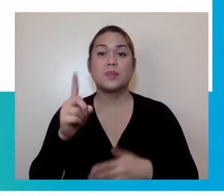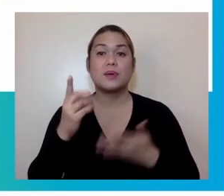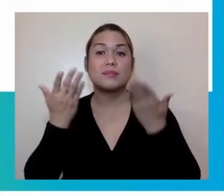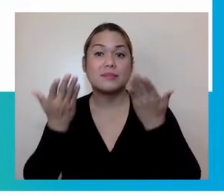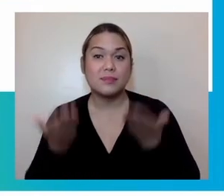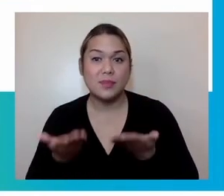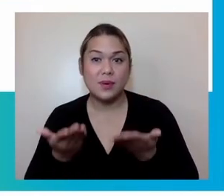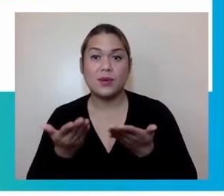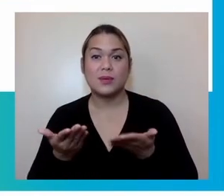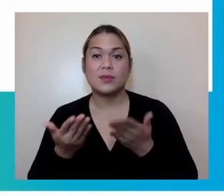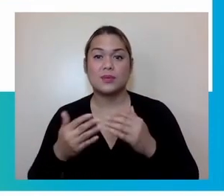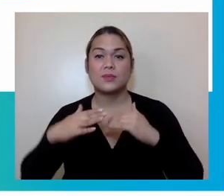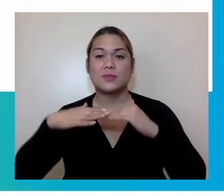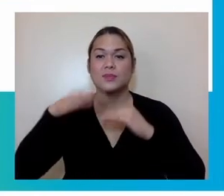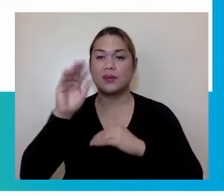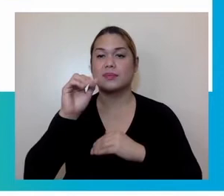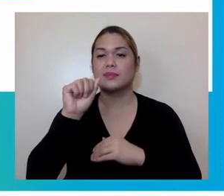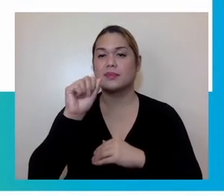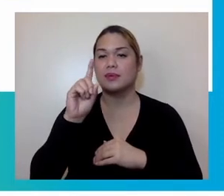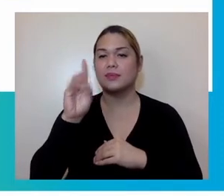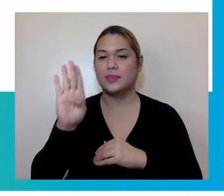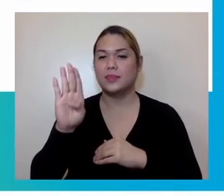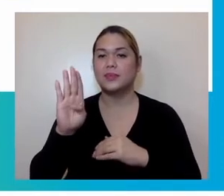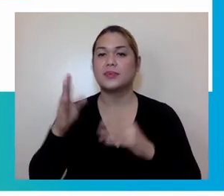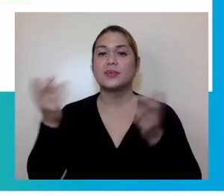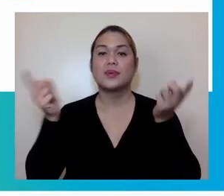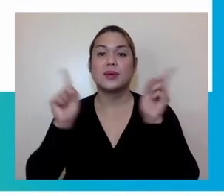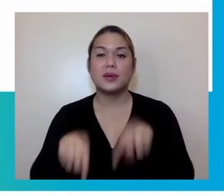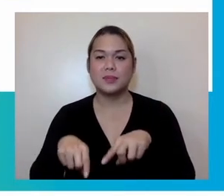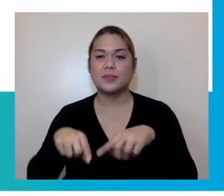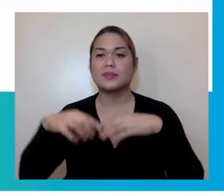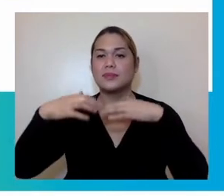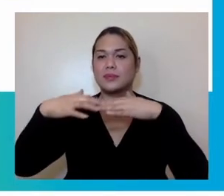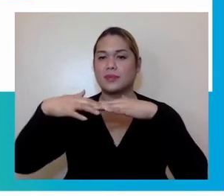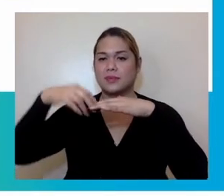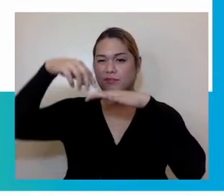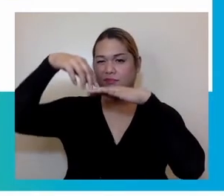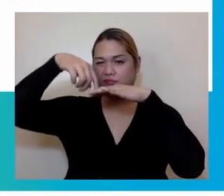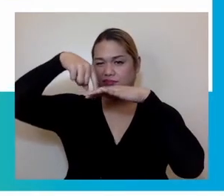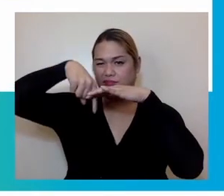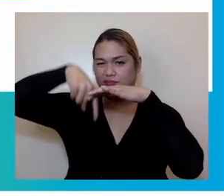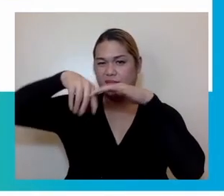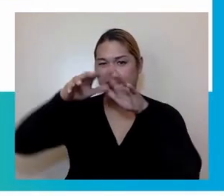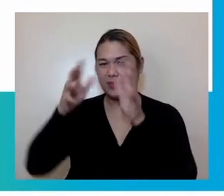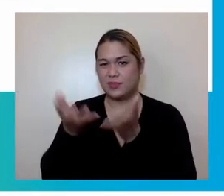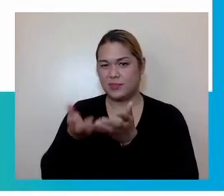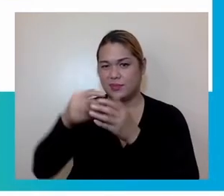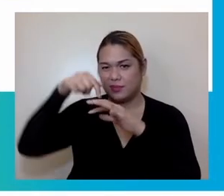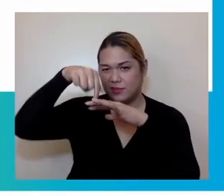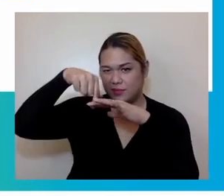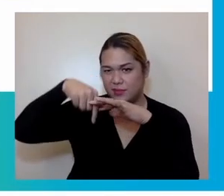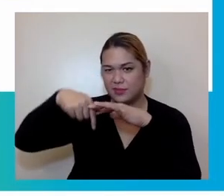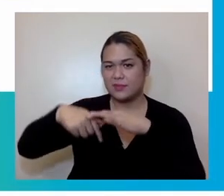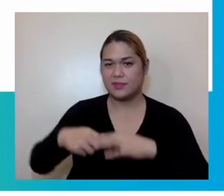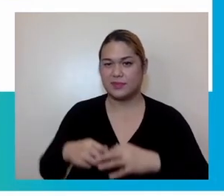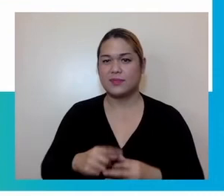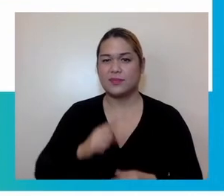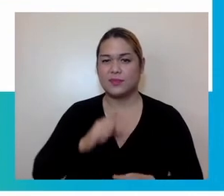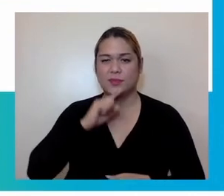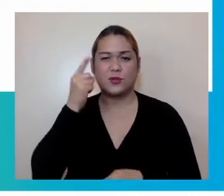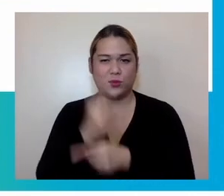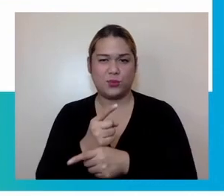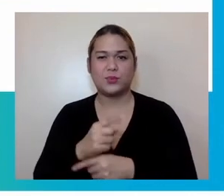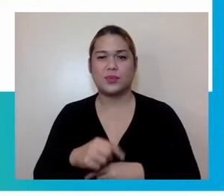ADB was successfully in removing policy and institutional barriers that have hindered its support